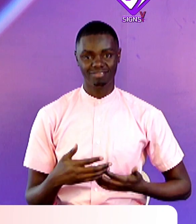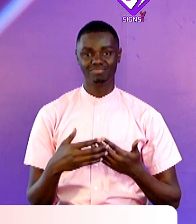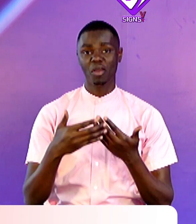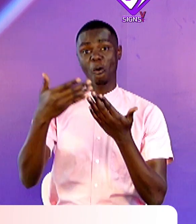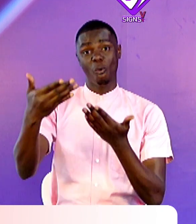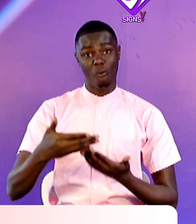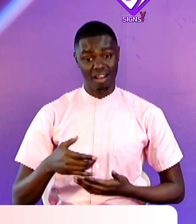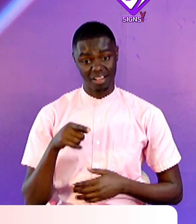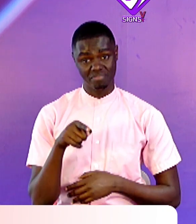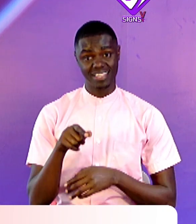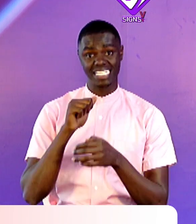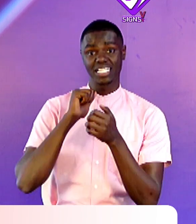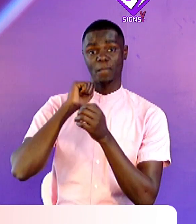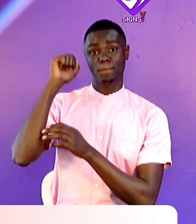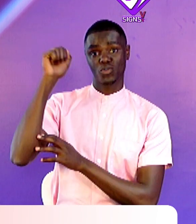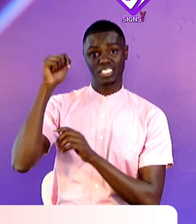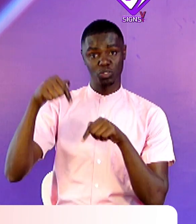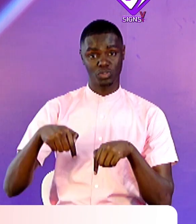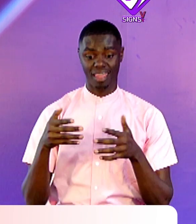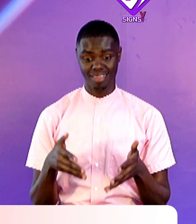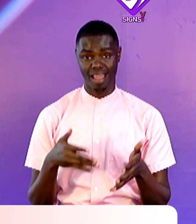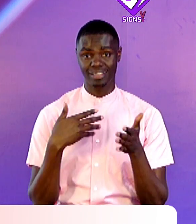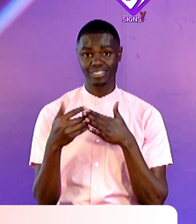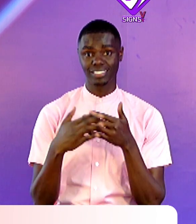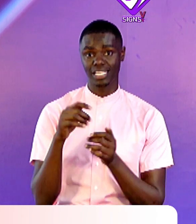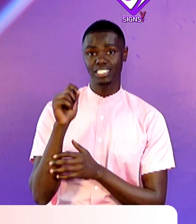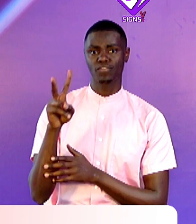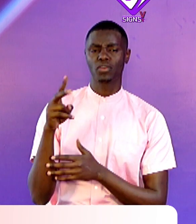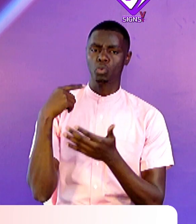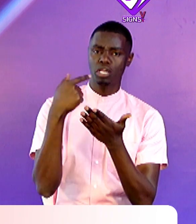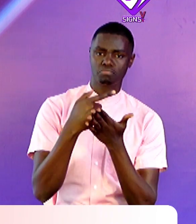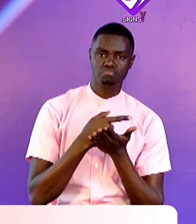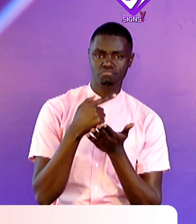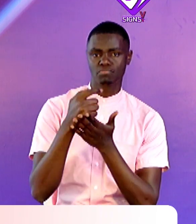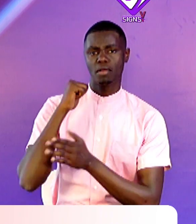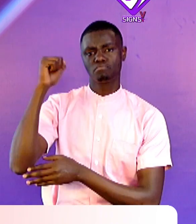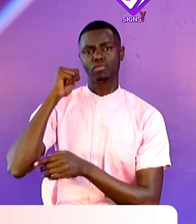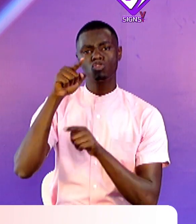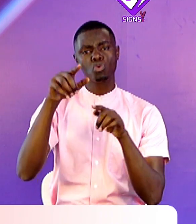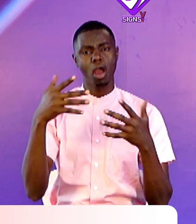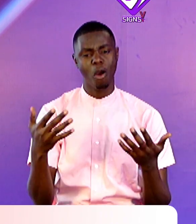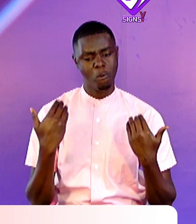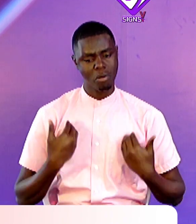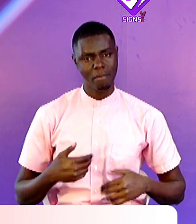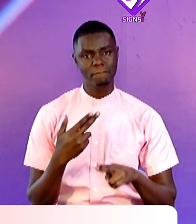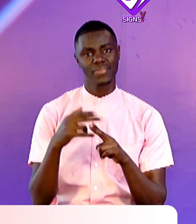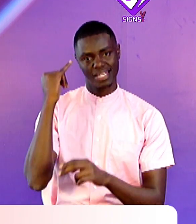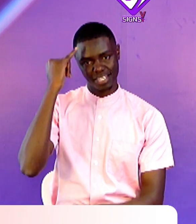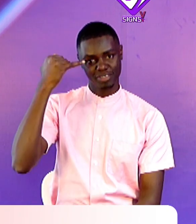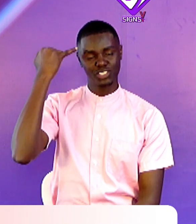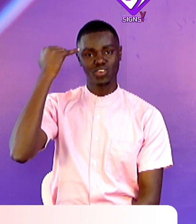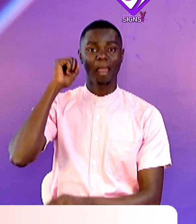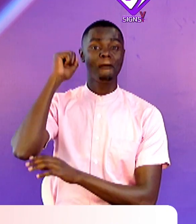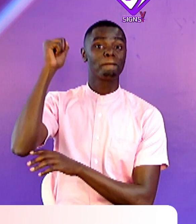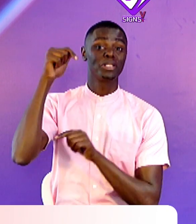This is Politics Today, hapa Science TV, hapa tunachapa siasa. How have you been? My name is Jonas Simba.